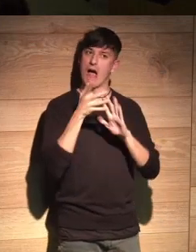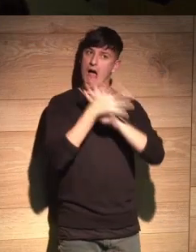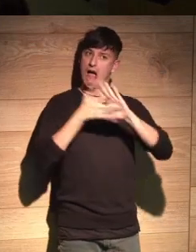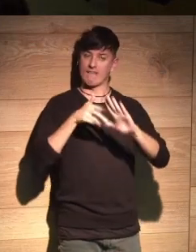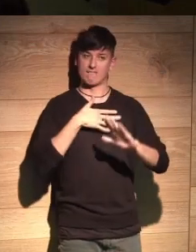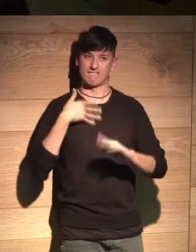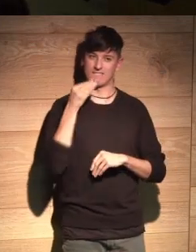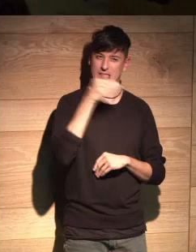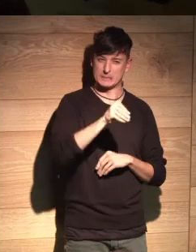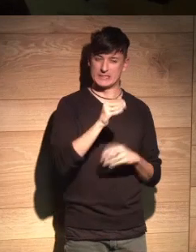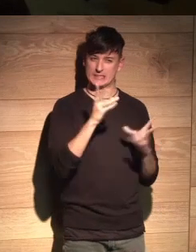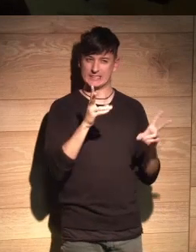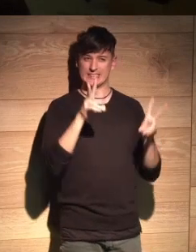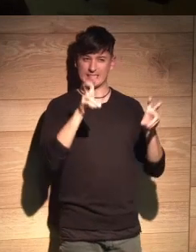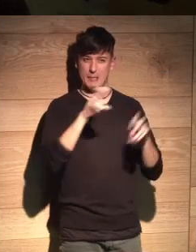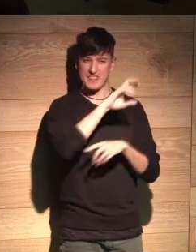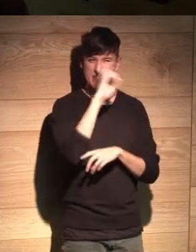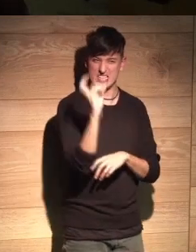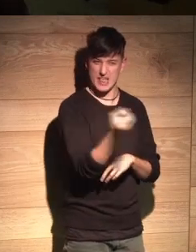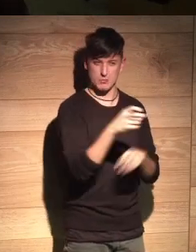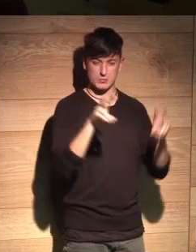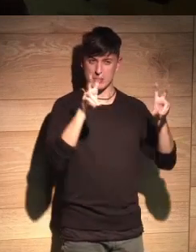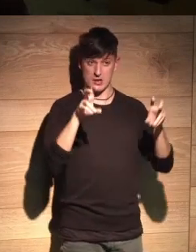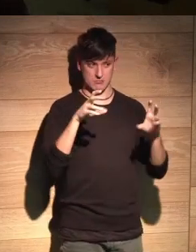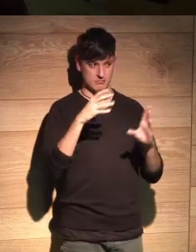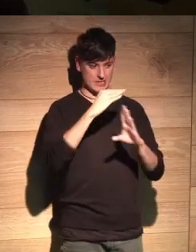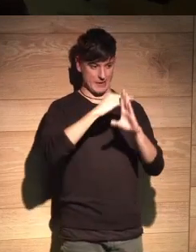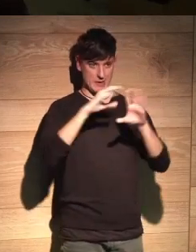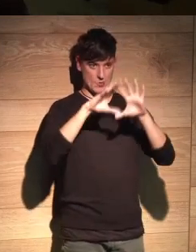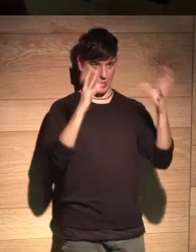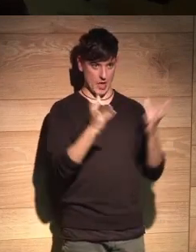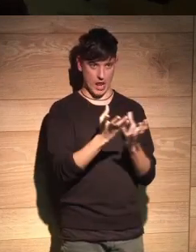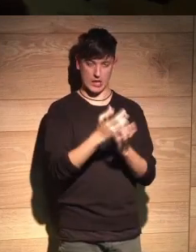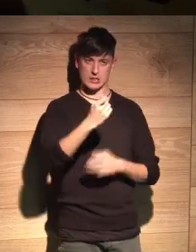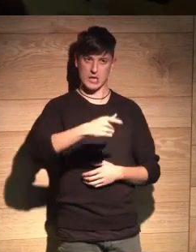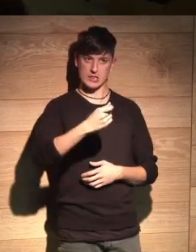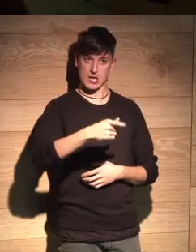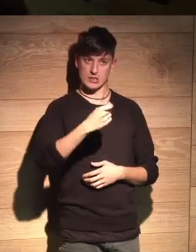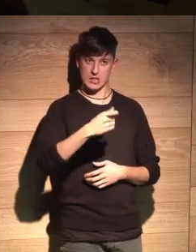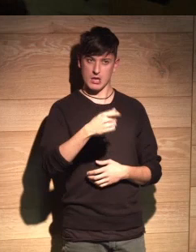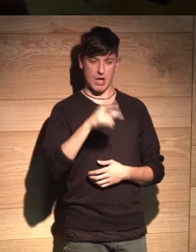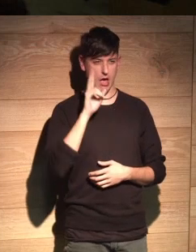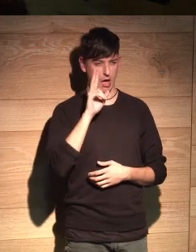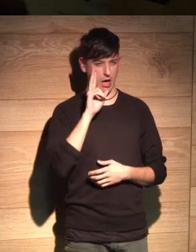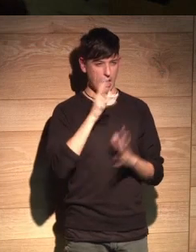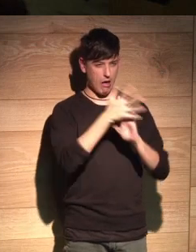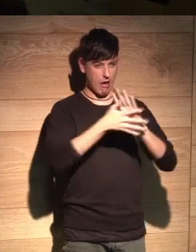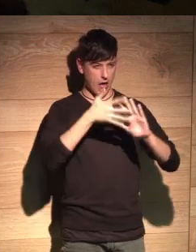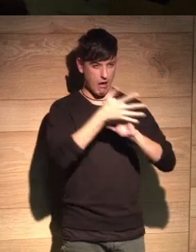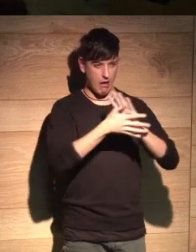those that he has mentioned on the issue of diversity. One of the topics that is mentioned so often,